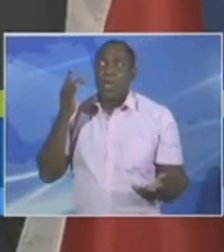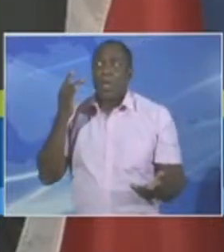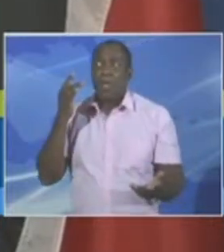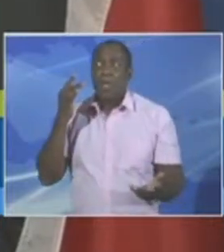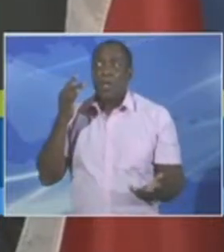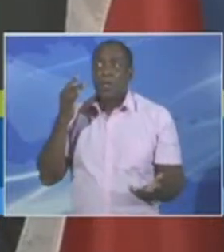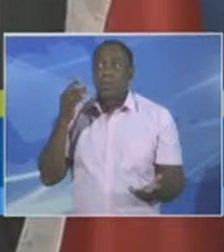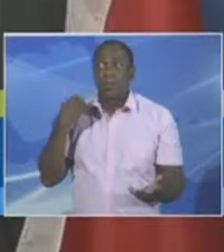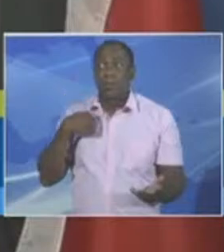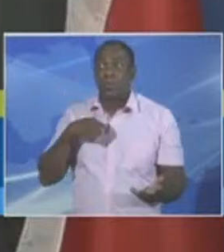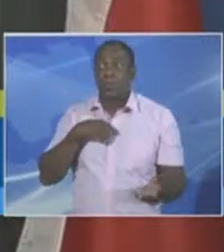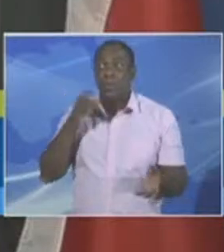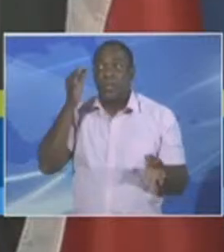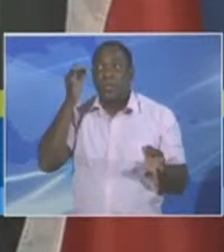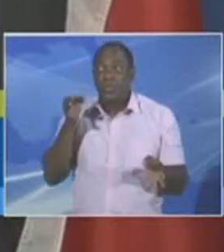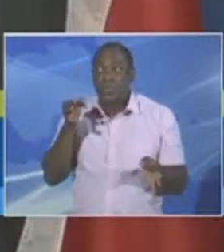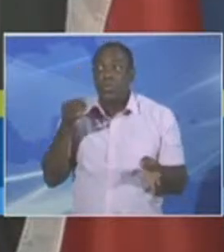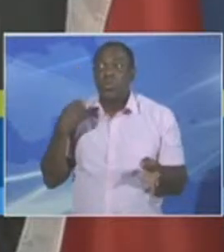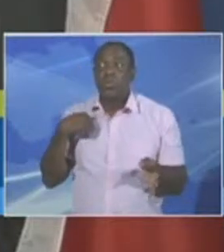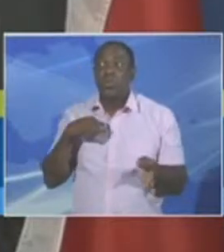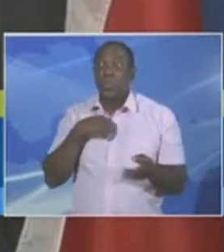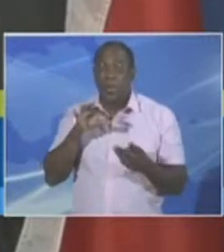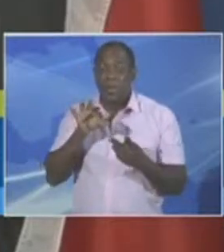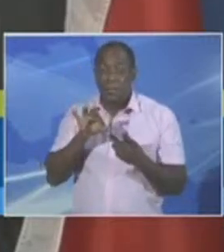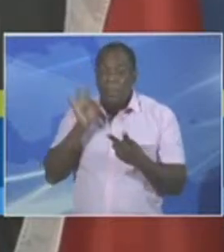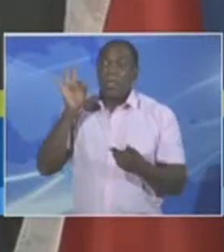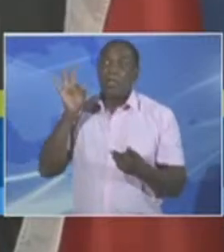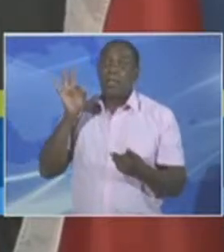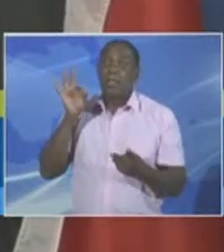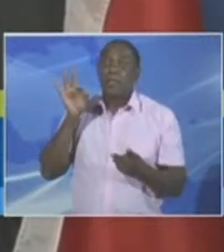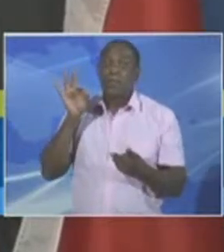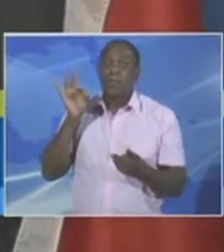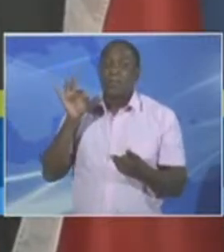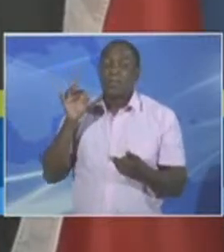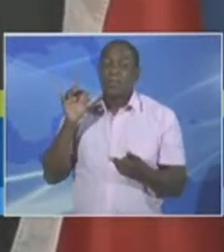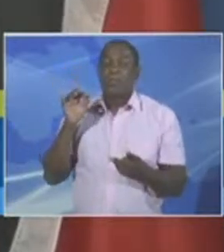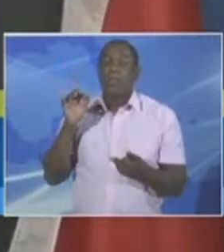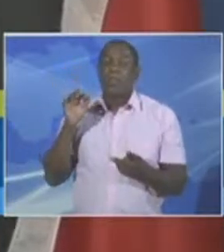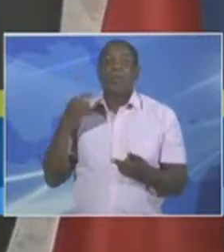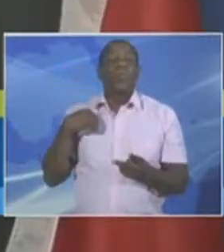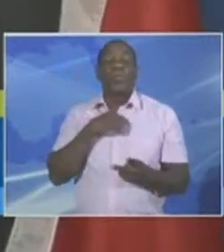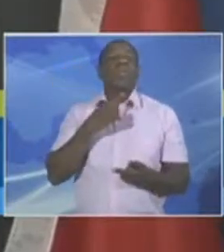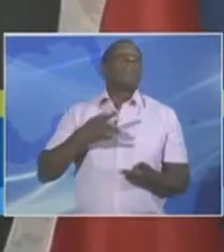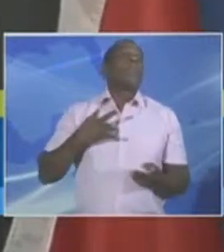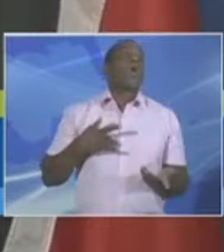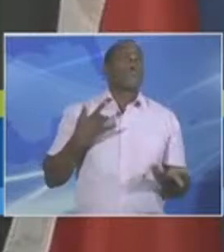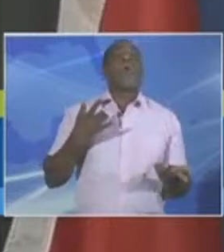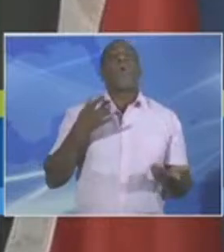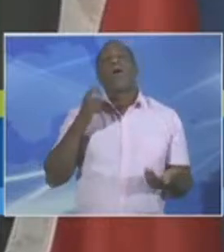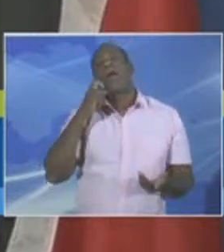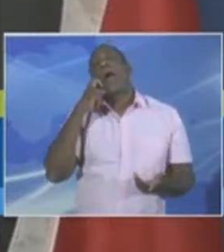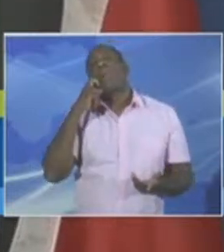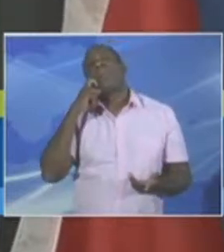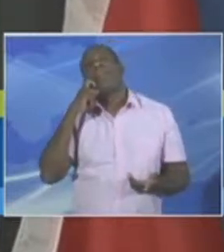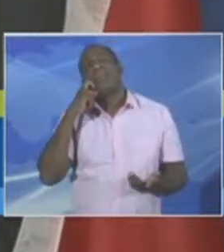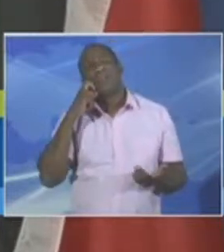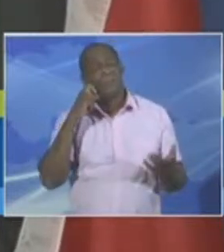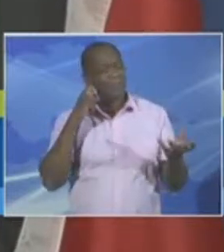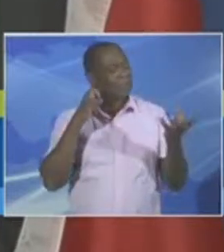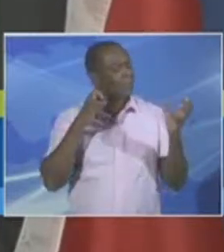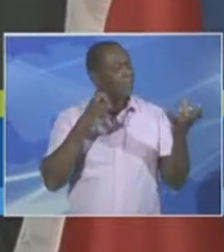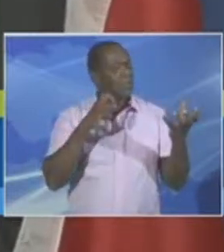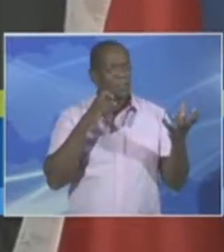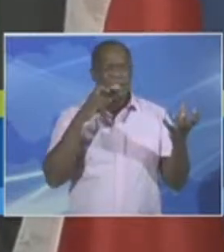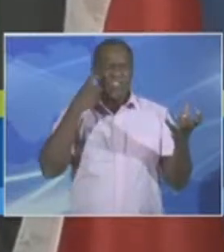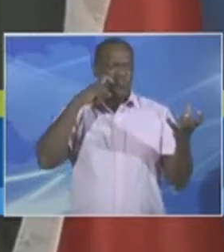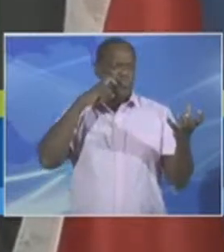The nature of our diet, we believe that an apple is better than a pomsite. We